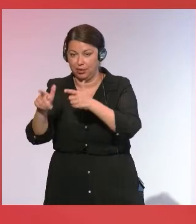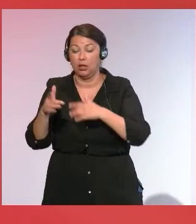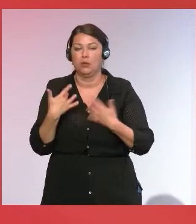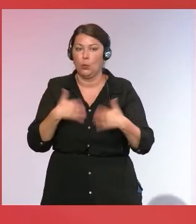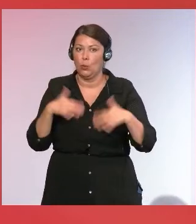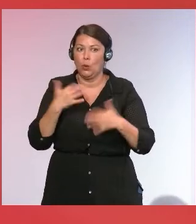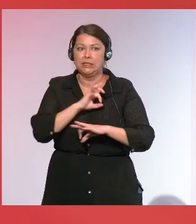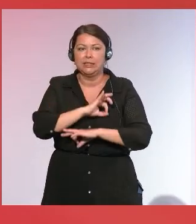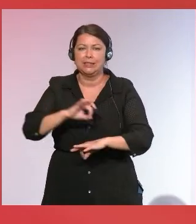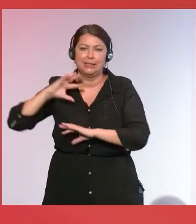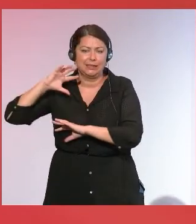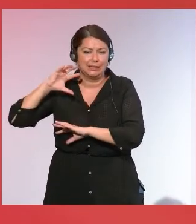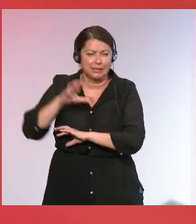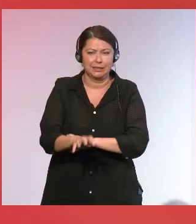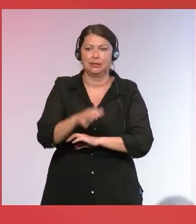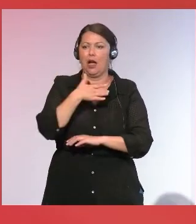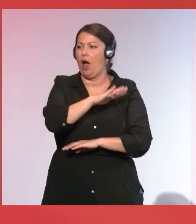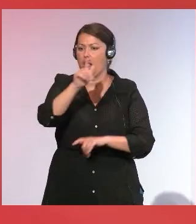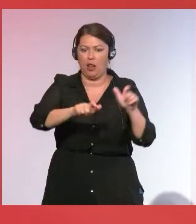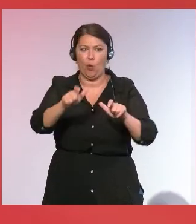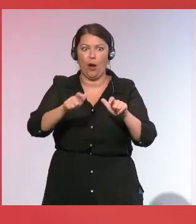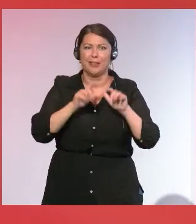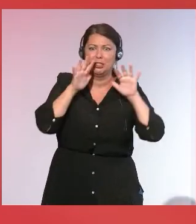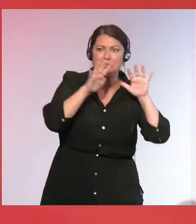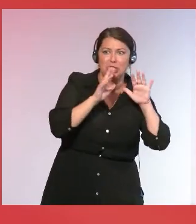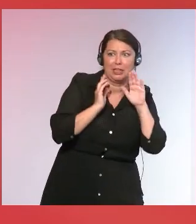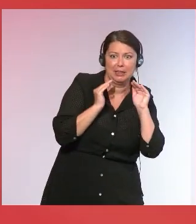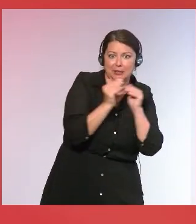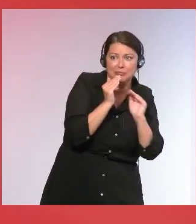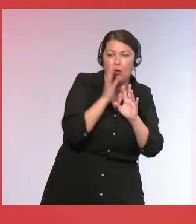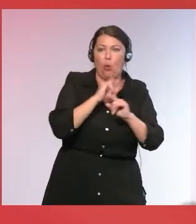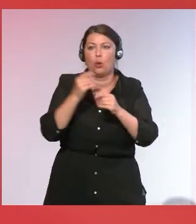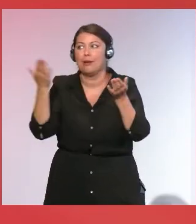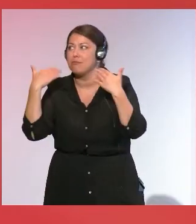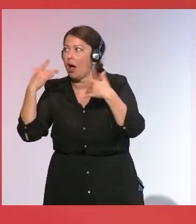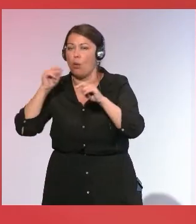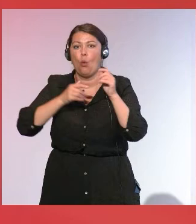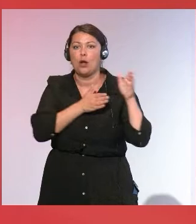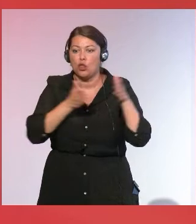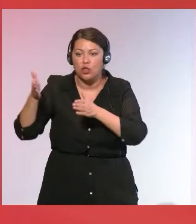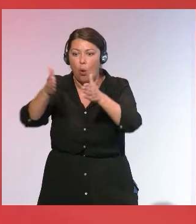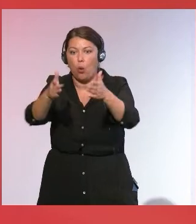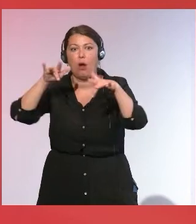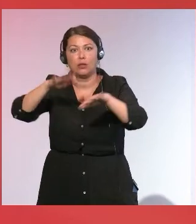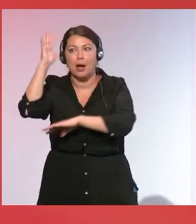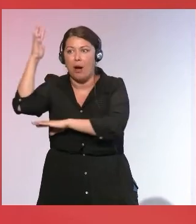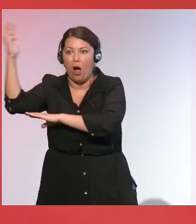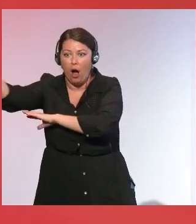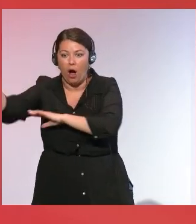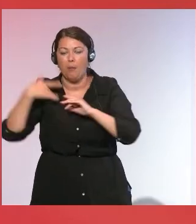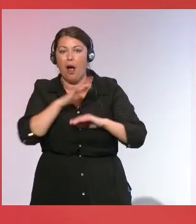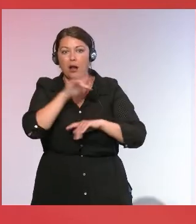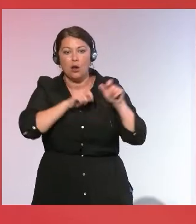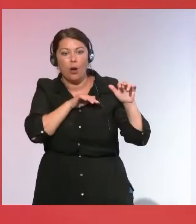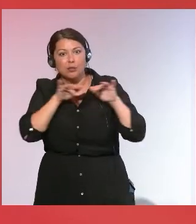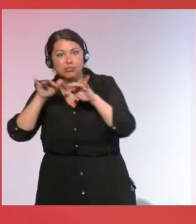along the Danube. I saw a lot of very big trees so people could enjoy the shade and have reduced heat stress. And that's very